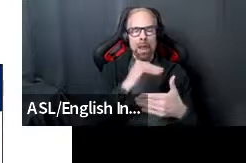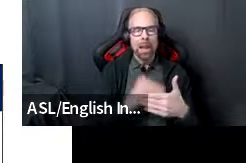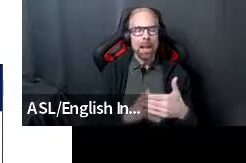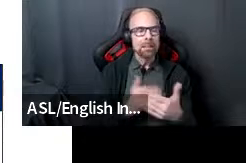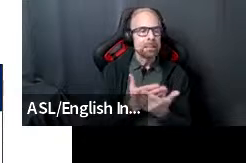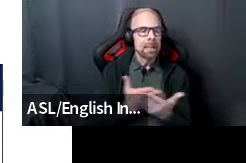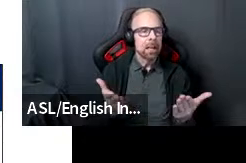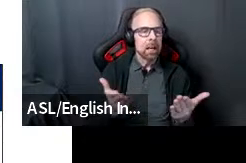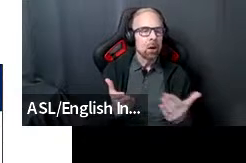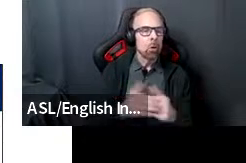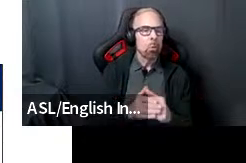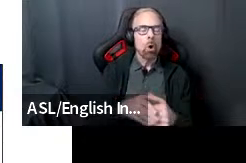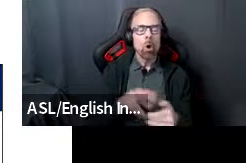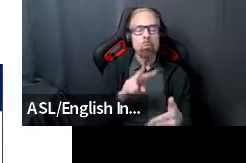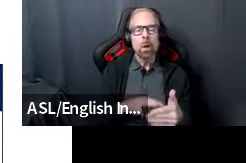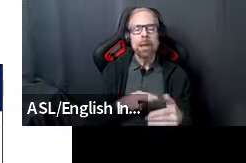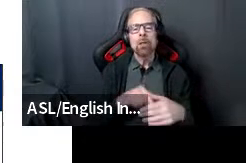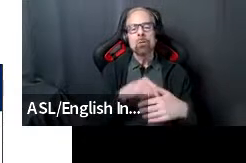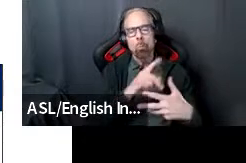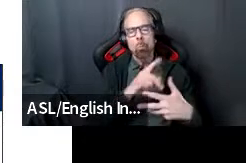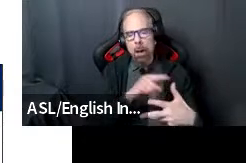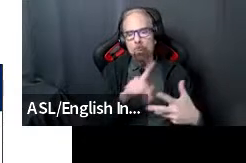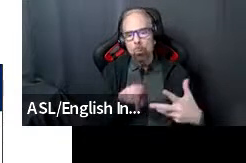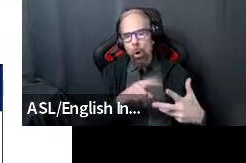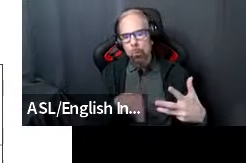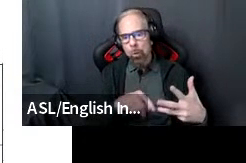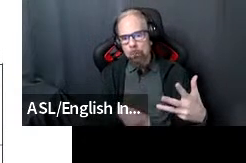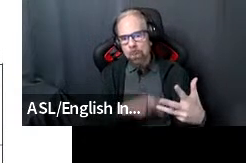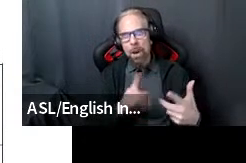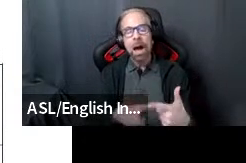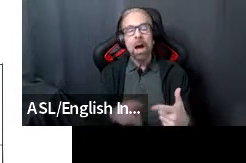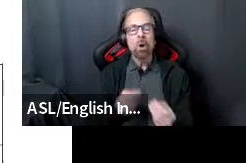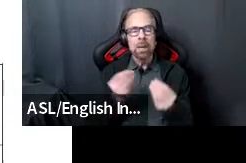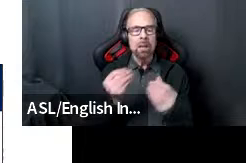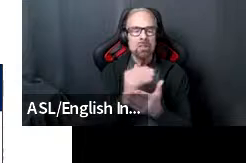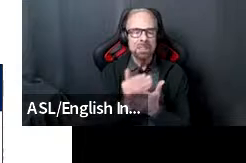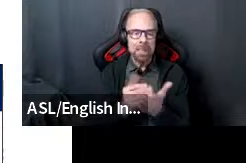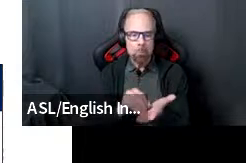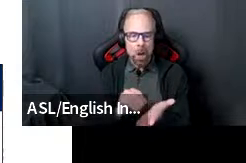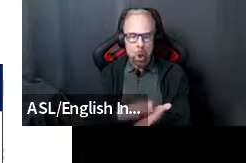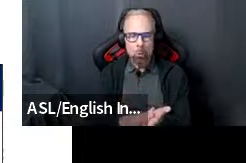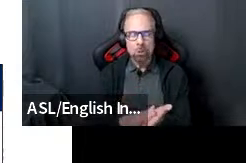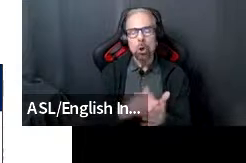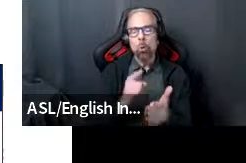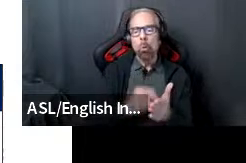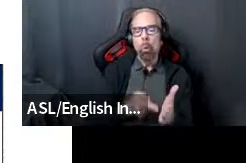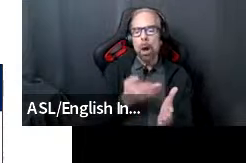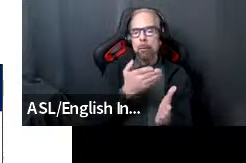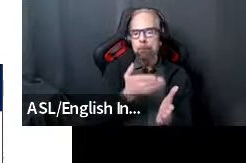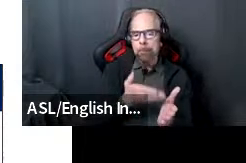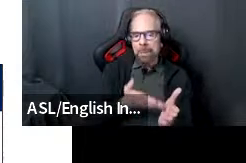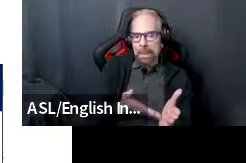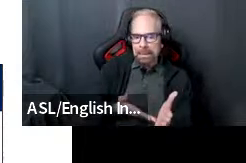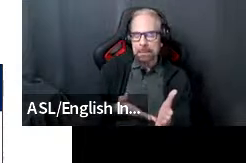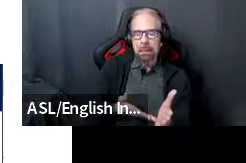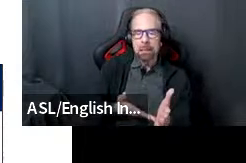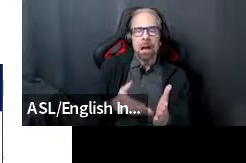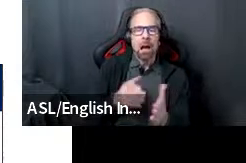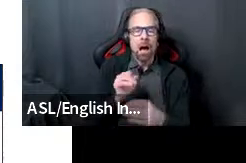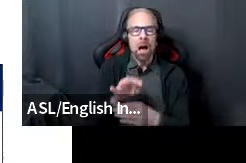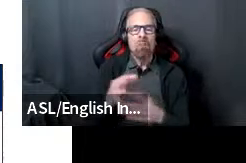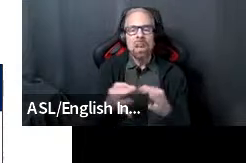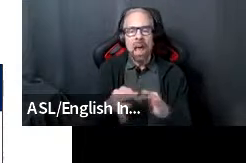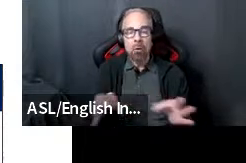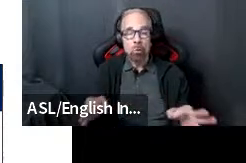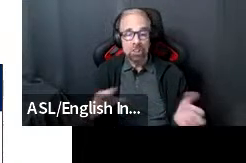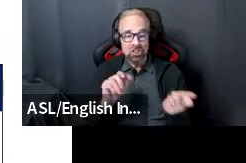we'll go read through one by one. I'll give some notes here about what pieces of the language have